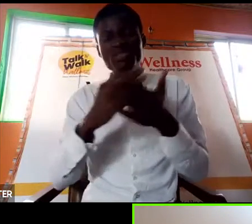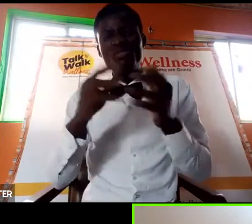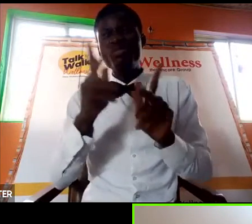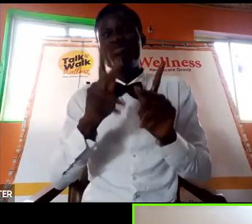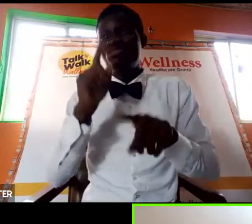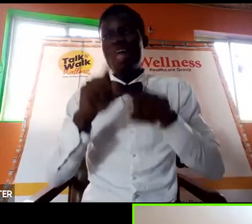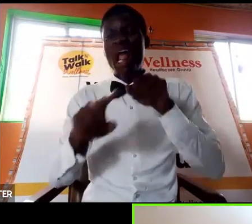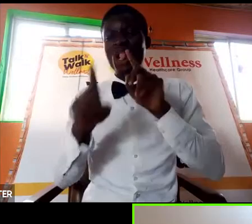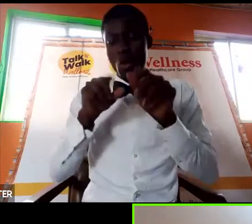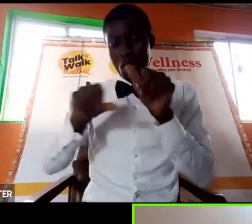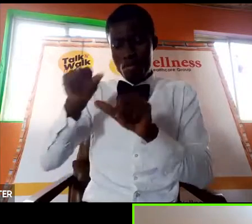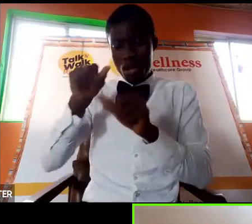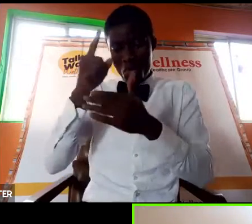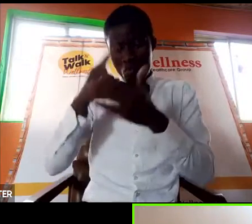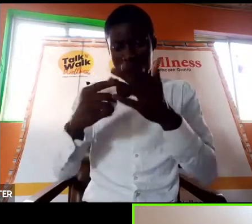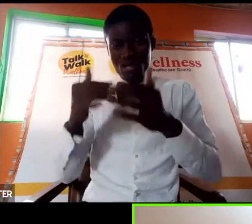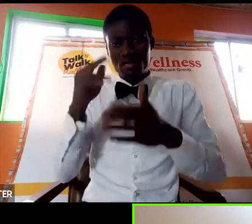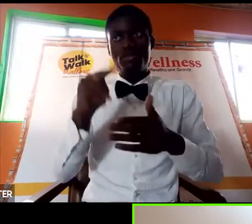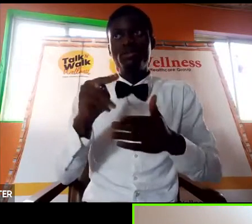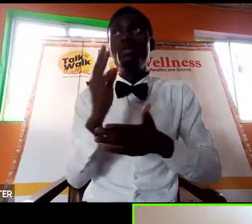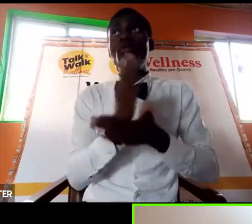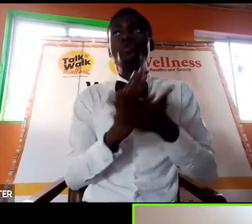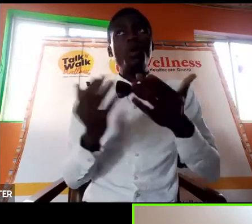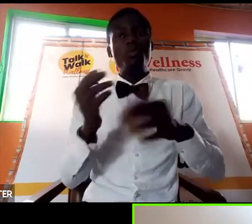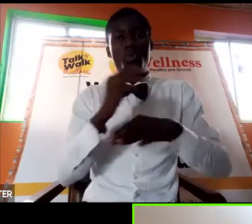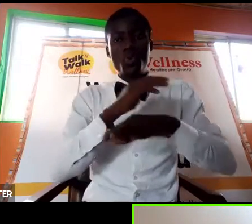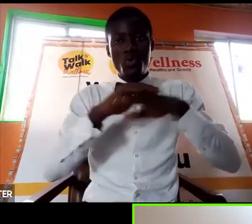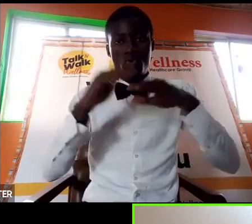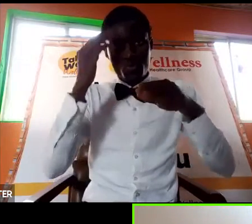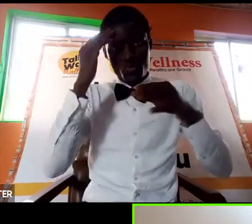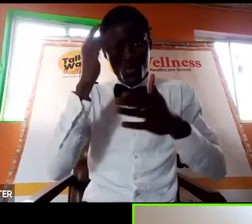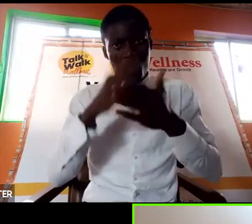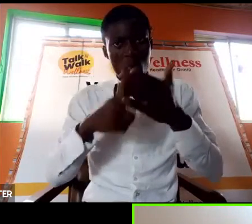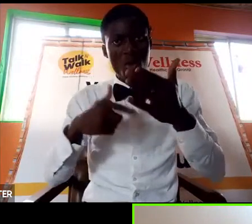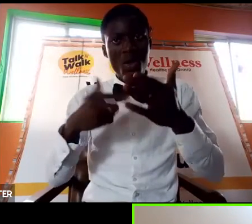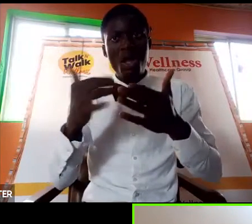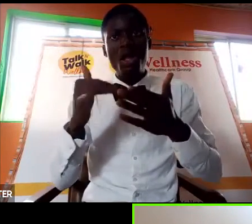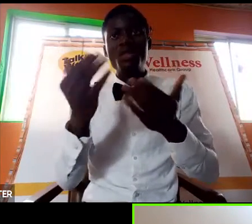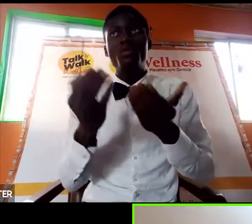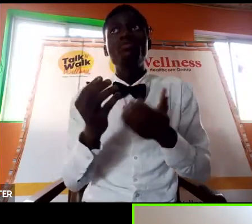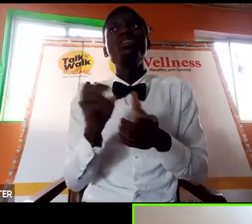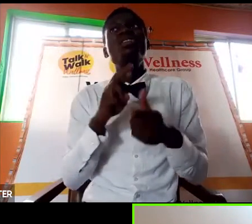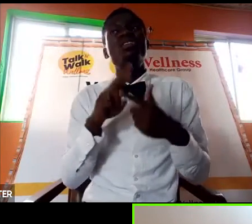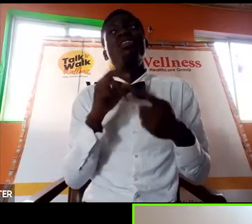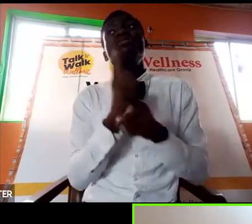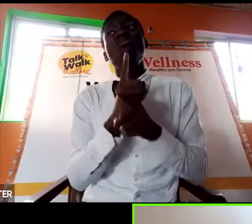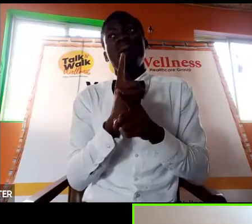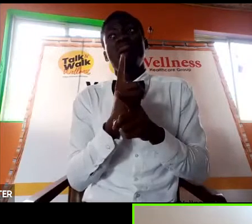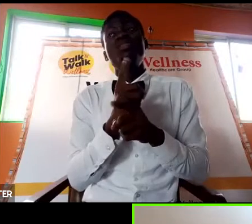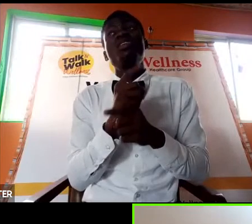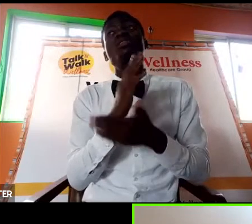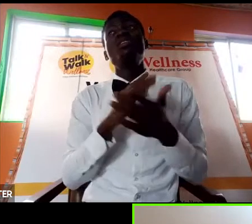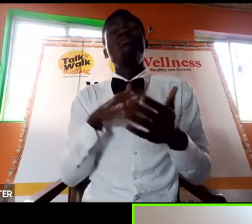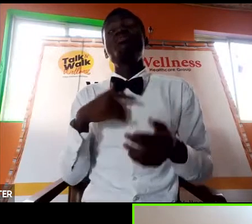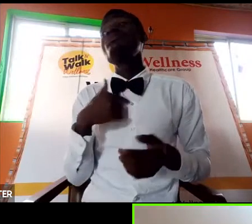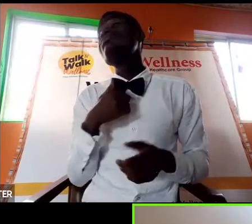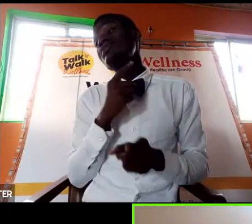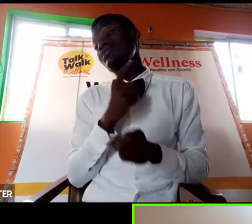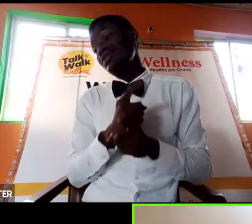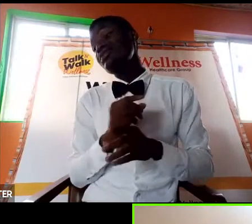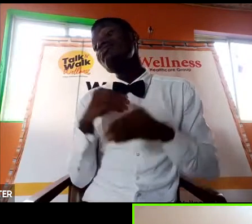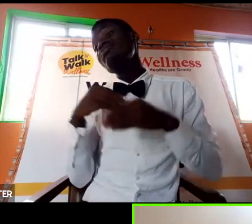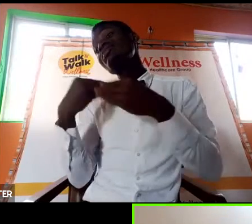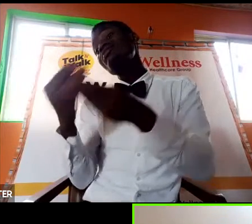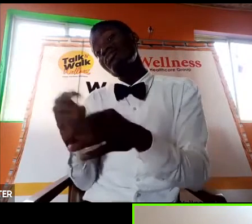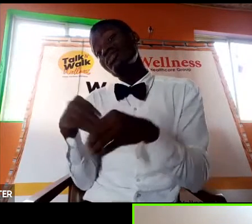don't know what they want, they don't know what they are missing, or because they are just doing it for their partner. They can't talk about their needs. They cannot say, I'm not enjoying this thing. This is what I want.